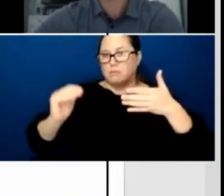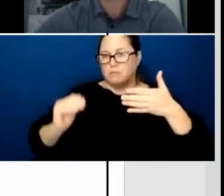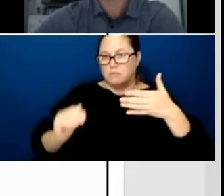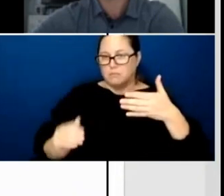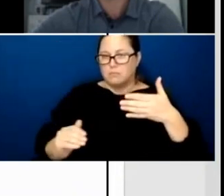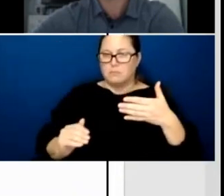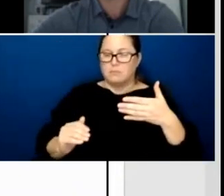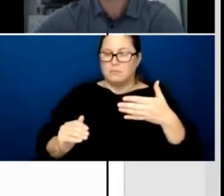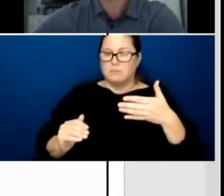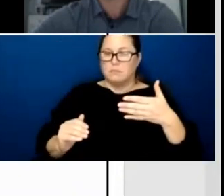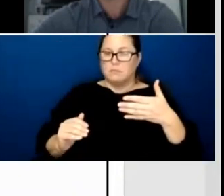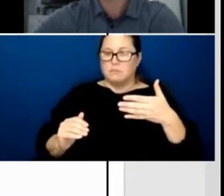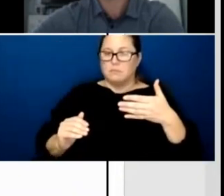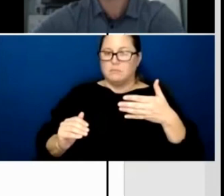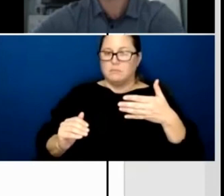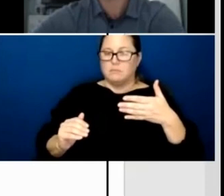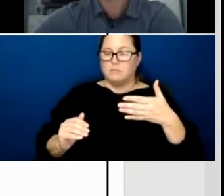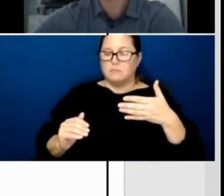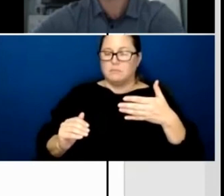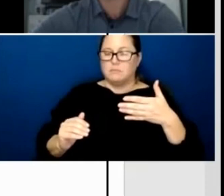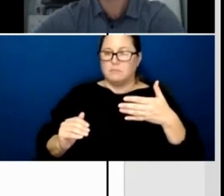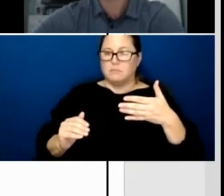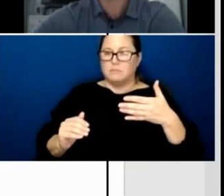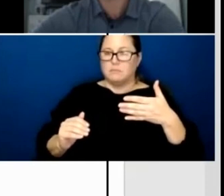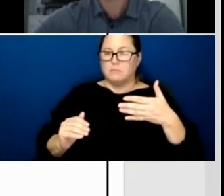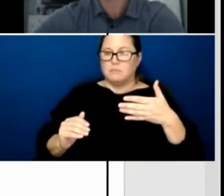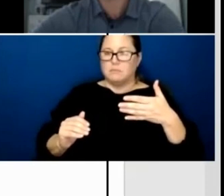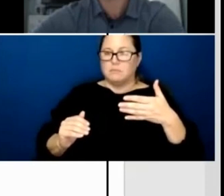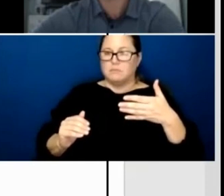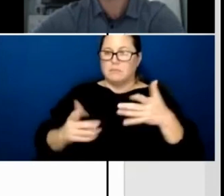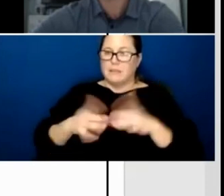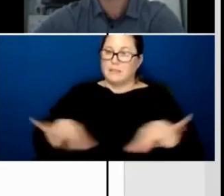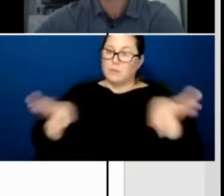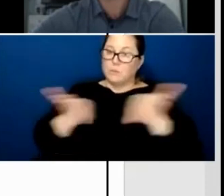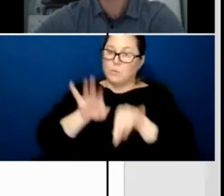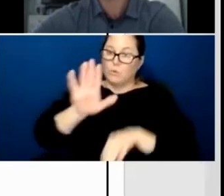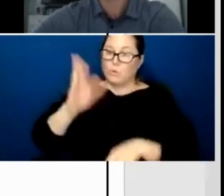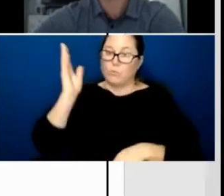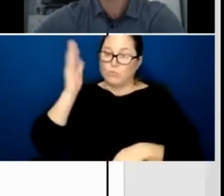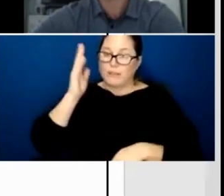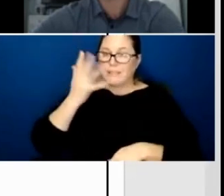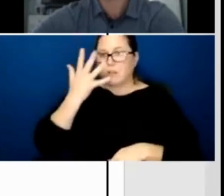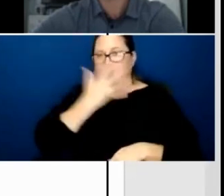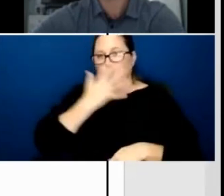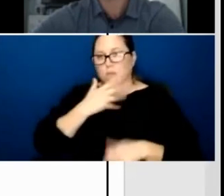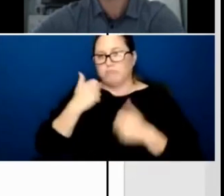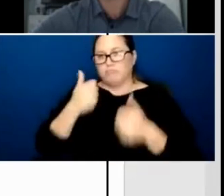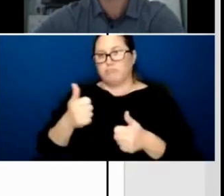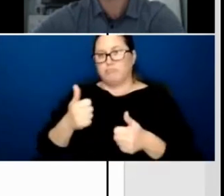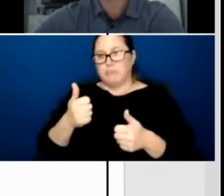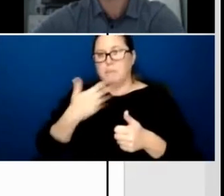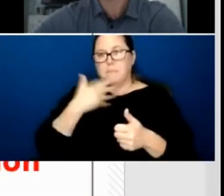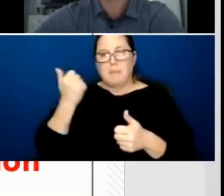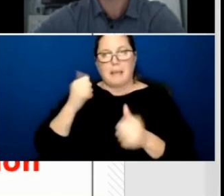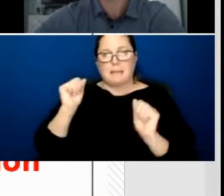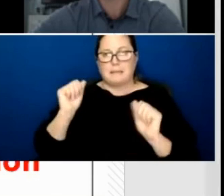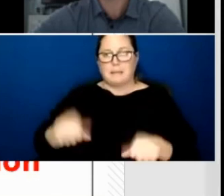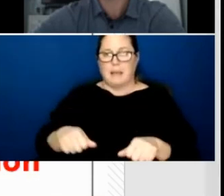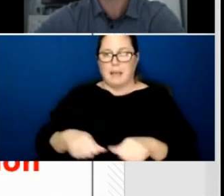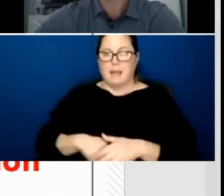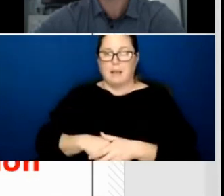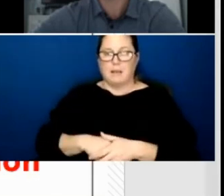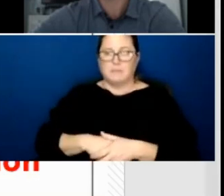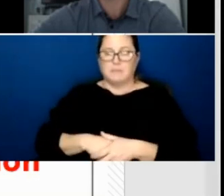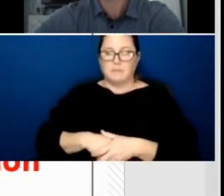simple ways to make sure that your presentation, it looks the best it can. If you missed this at the beginning and you'd like these resources, this is